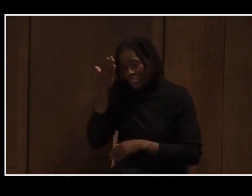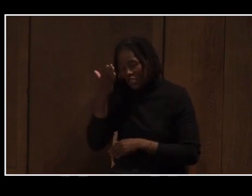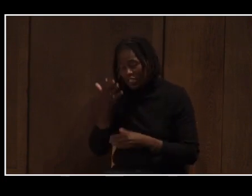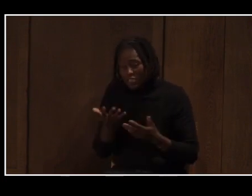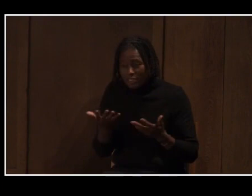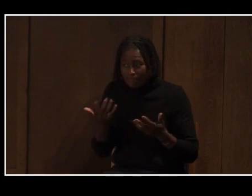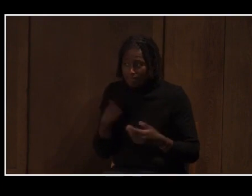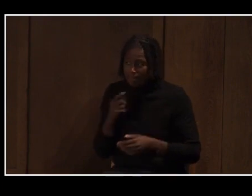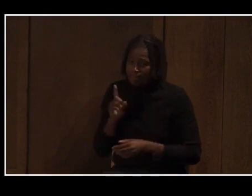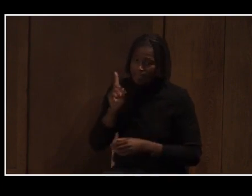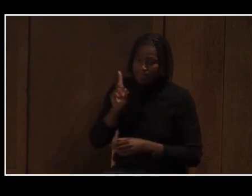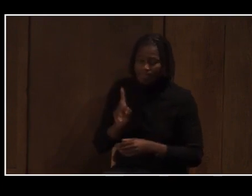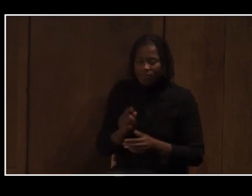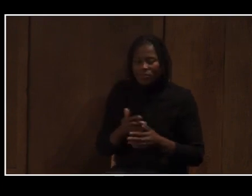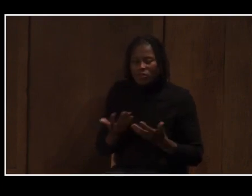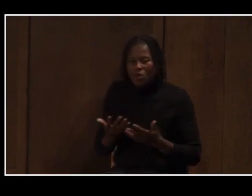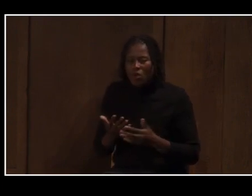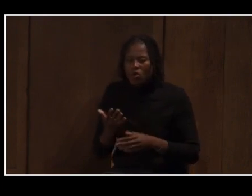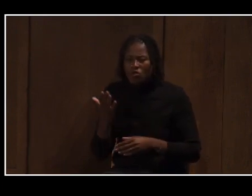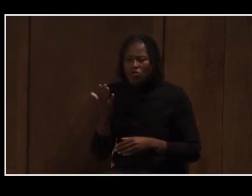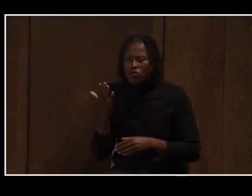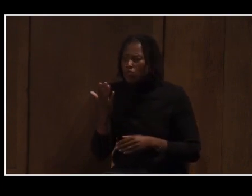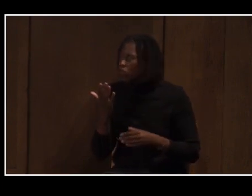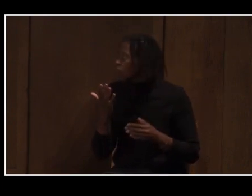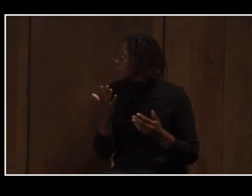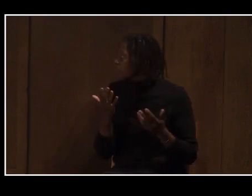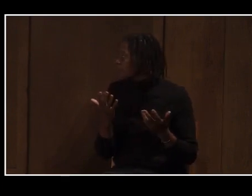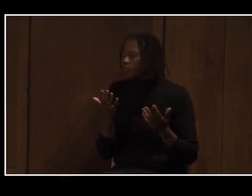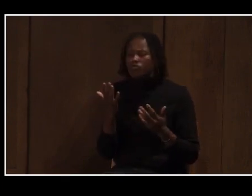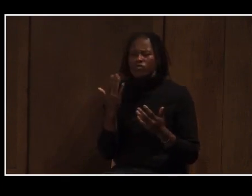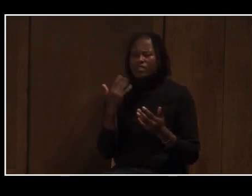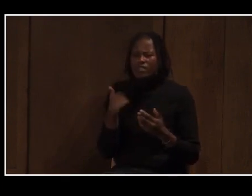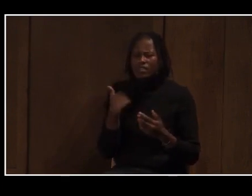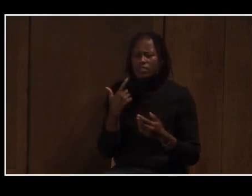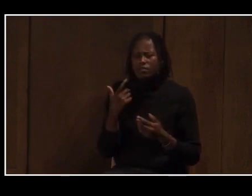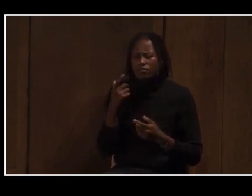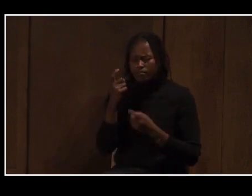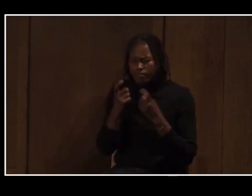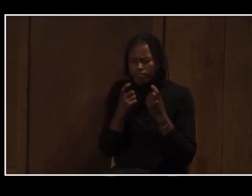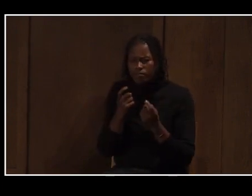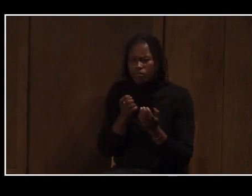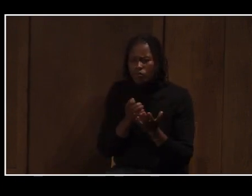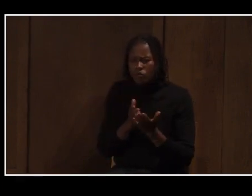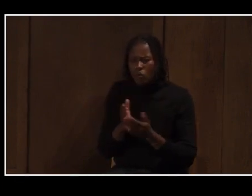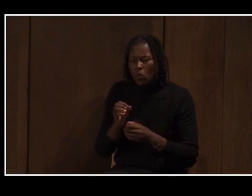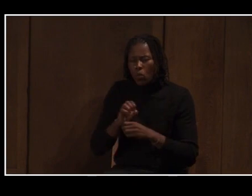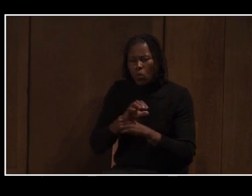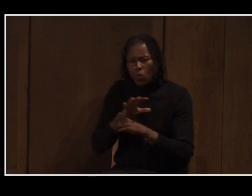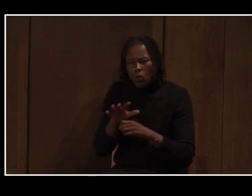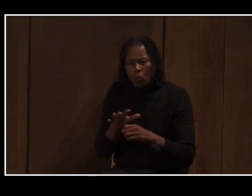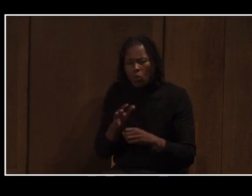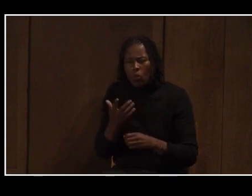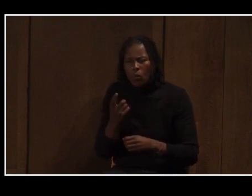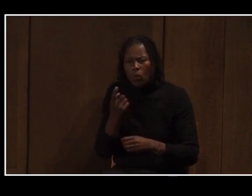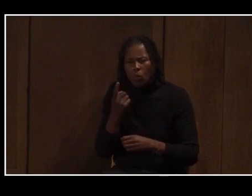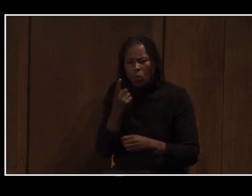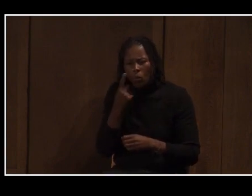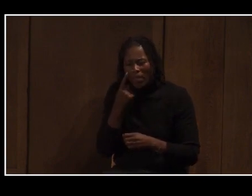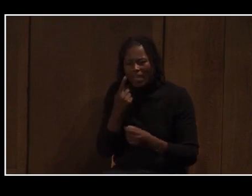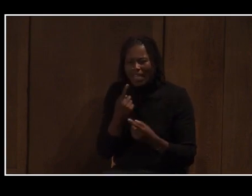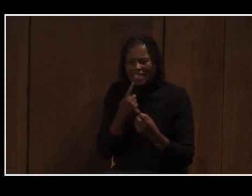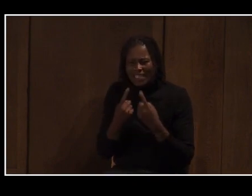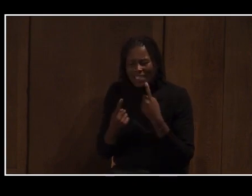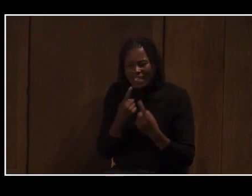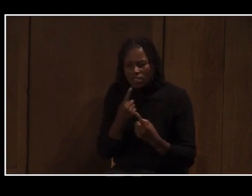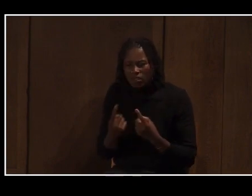So recently, I was thinking about how during the pandemic, they were looking at data, telling us